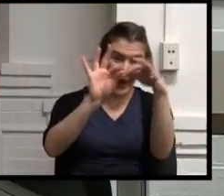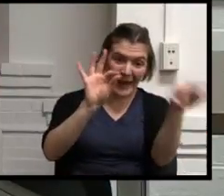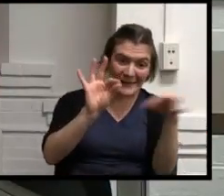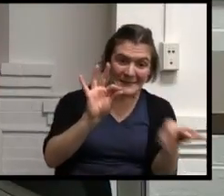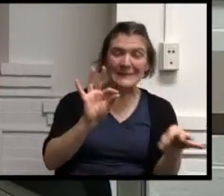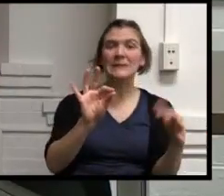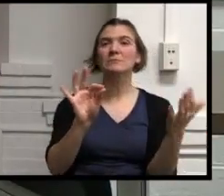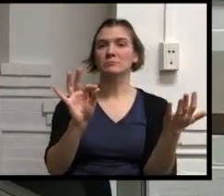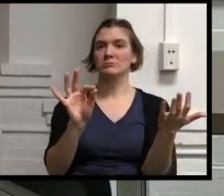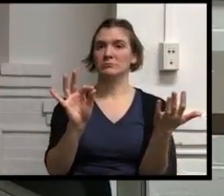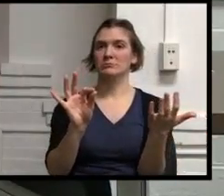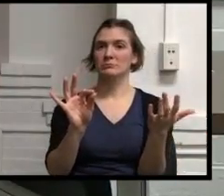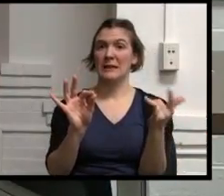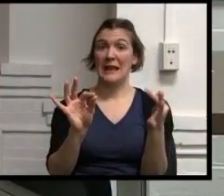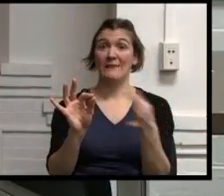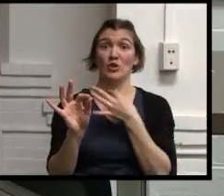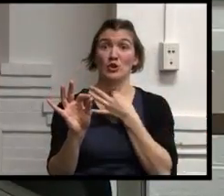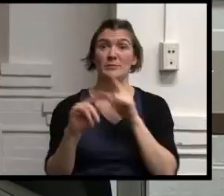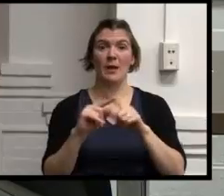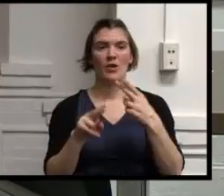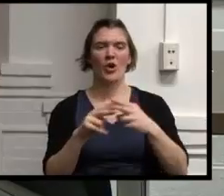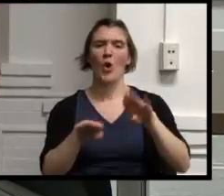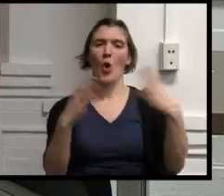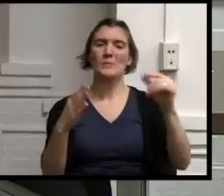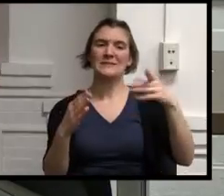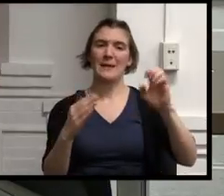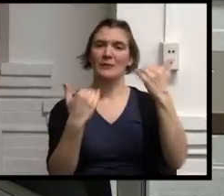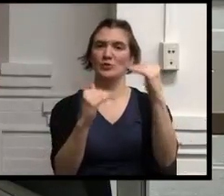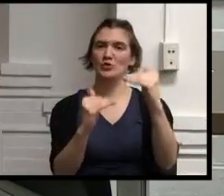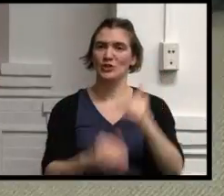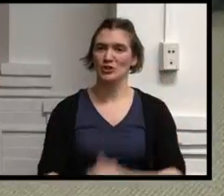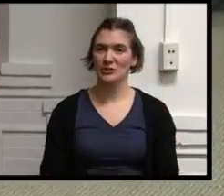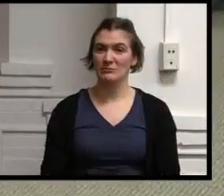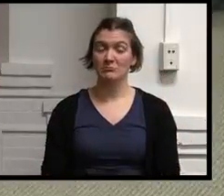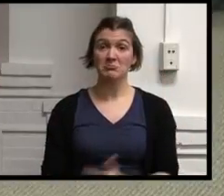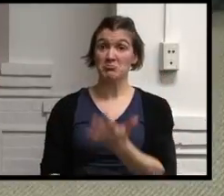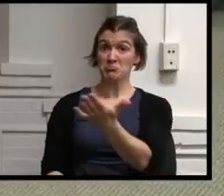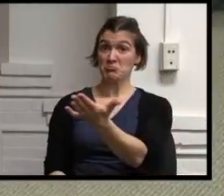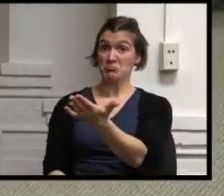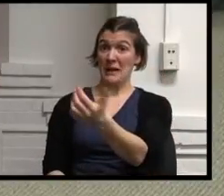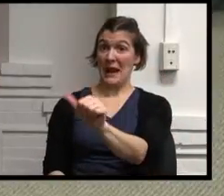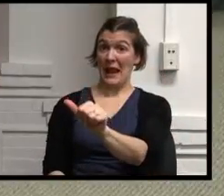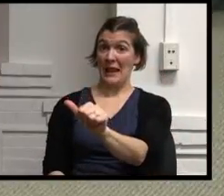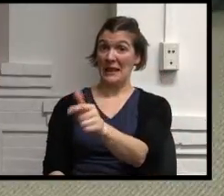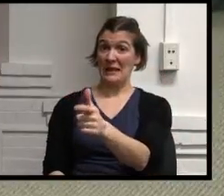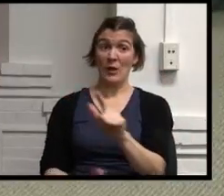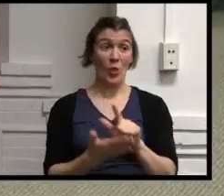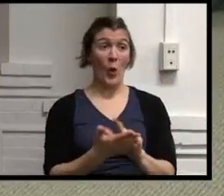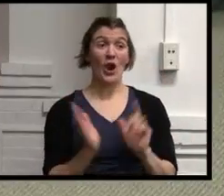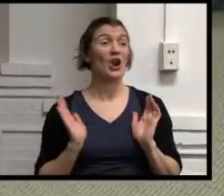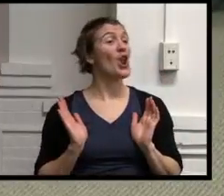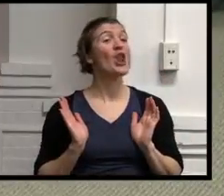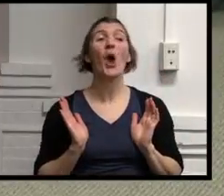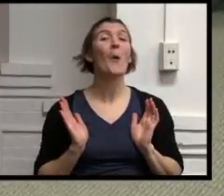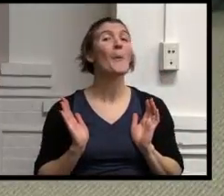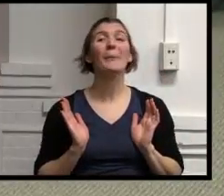the open space restriction. Anything that you want to present? Not a